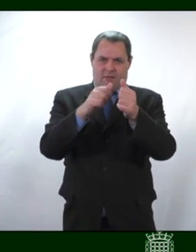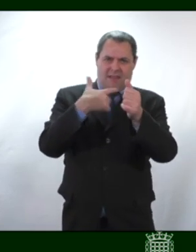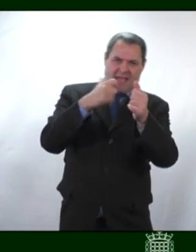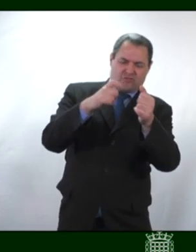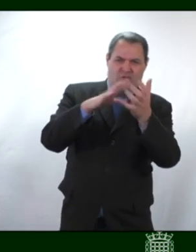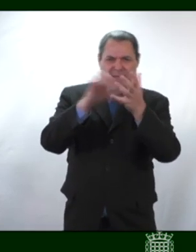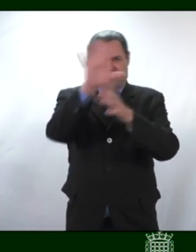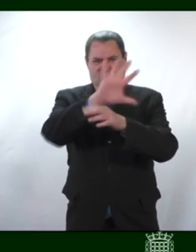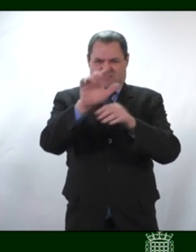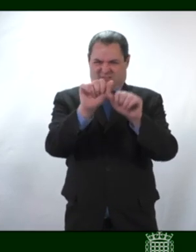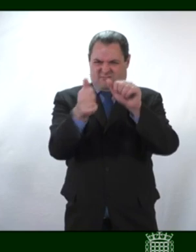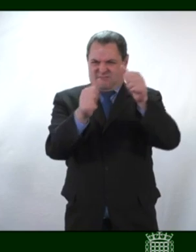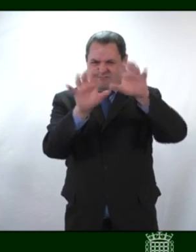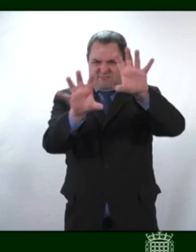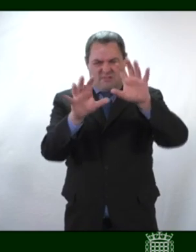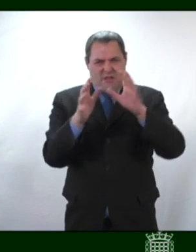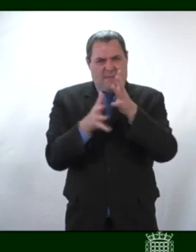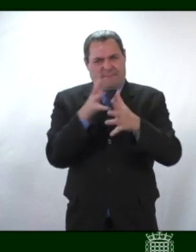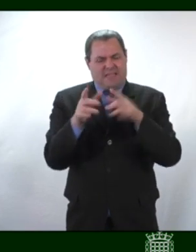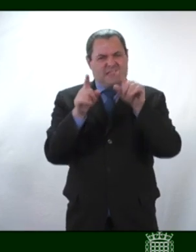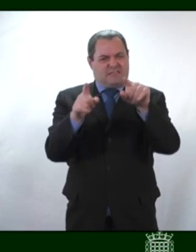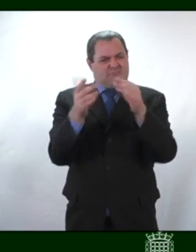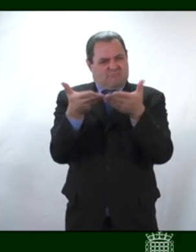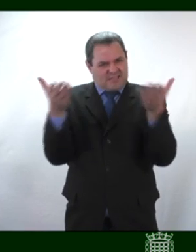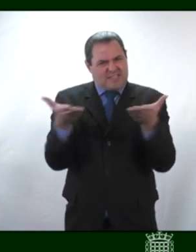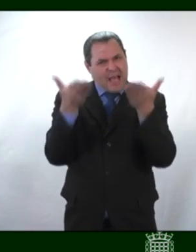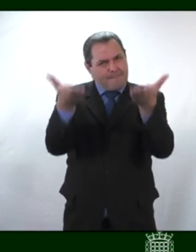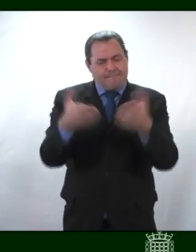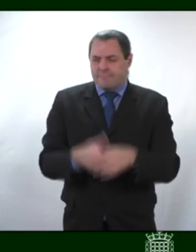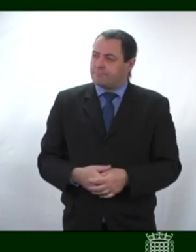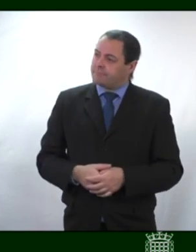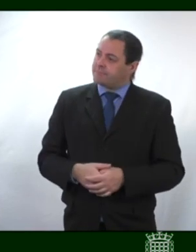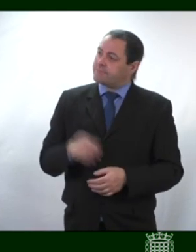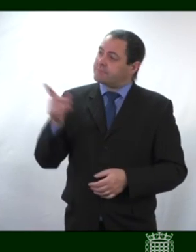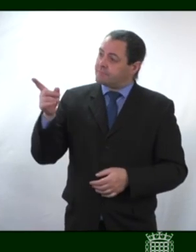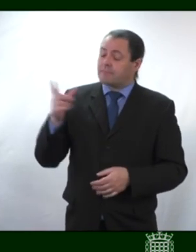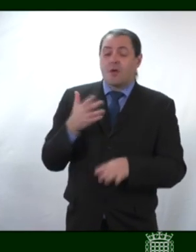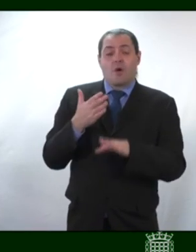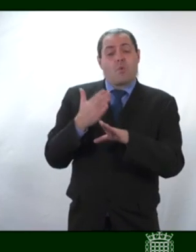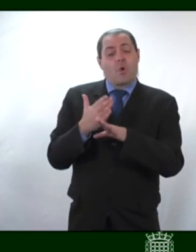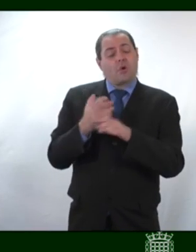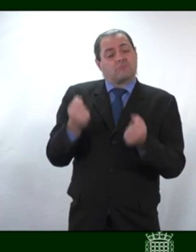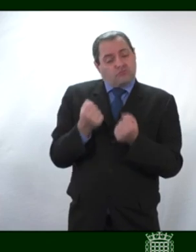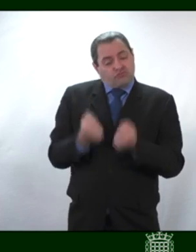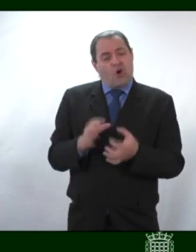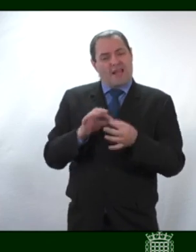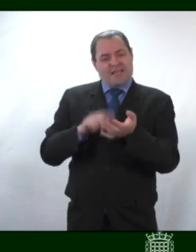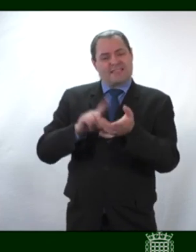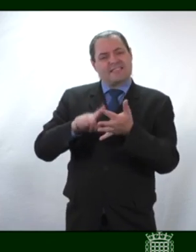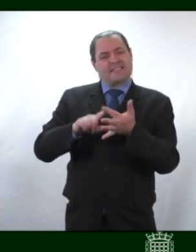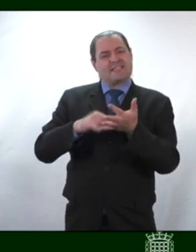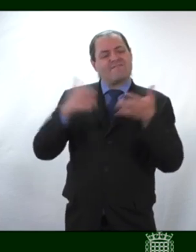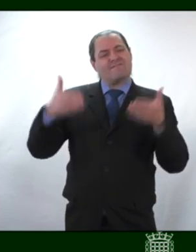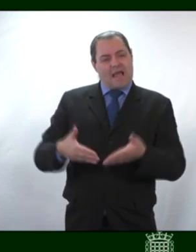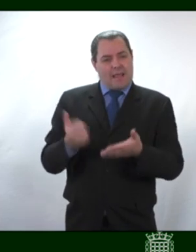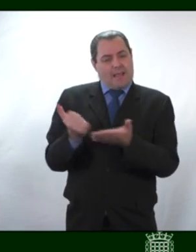Thank you, Mr. Speaker. Mr. Speaker, I too am working hard with Tees Valley colleagues to keep the area out of Tier 3, but my constituents in